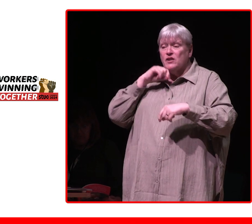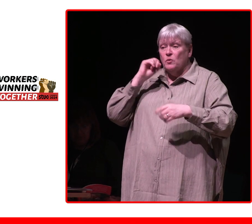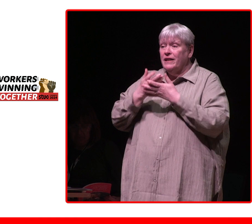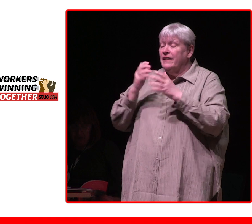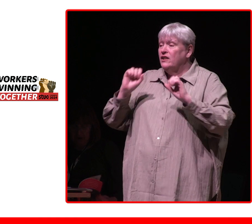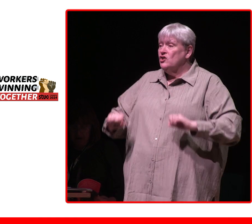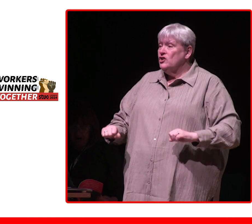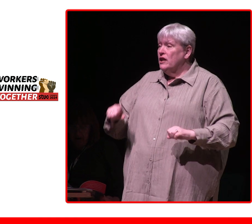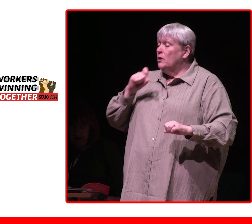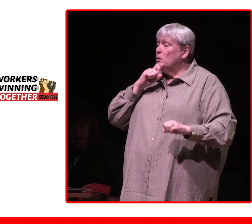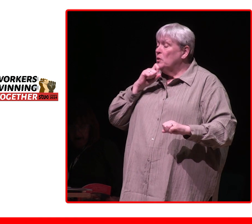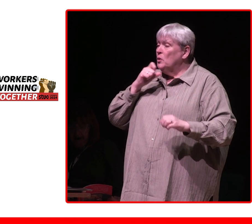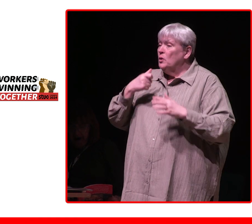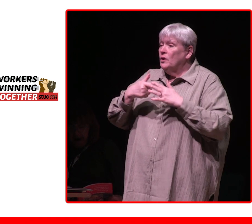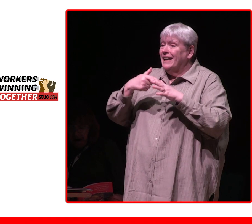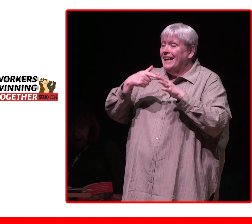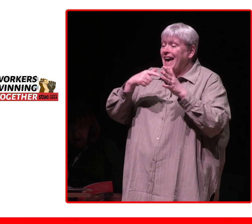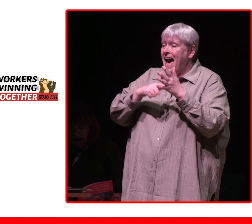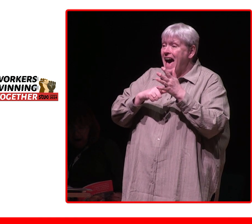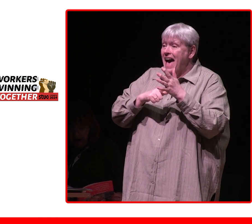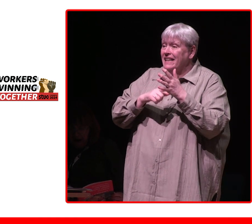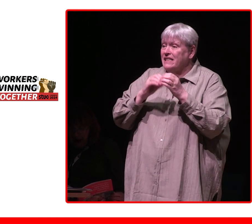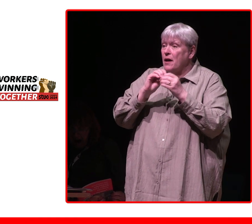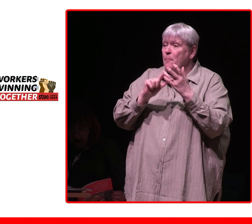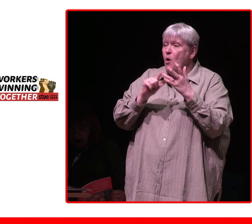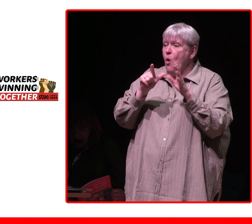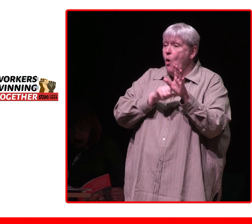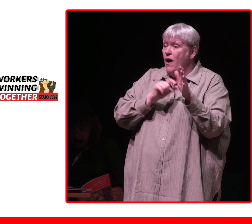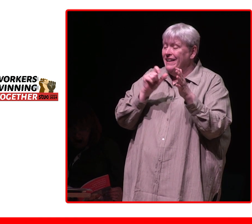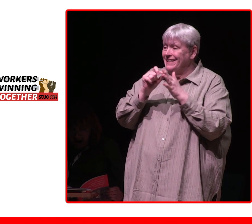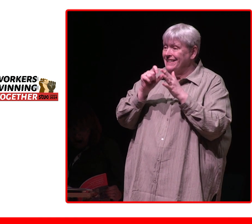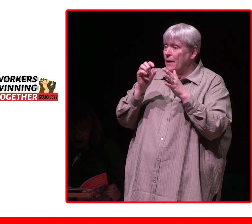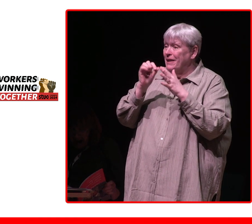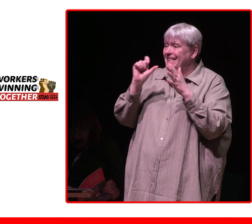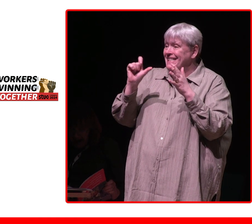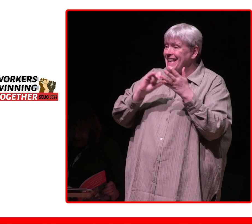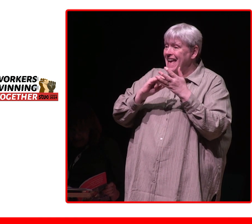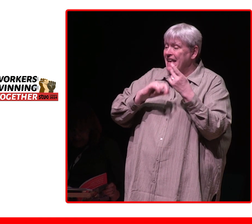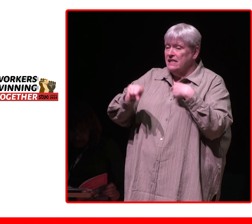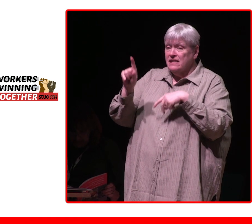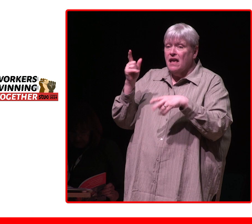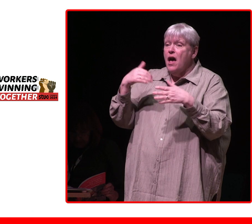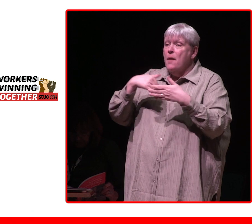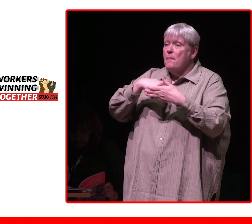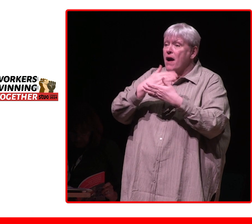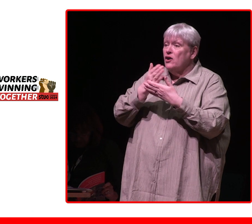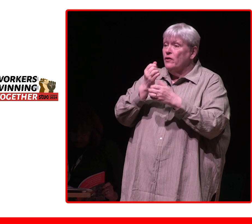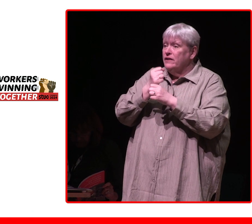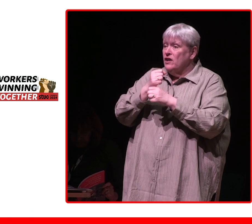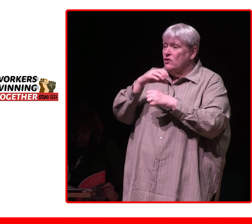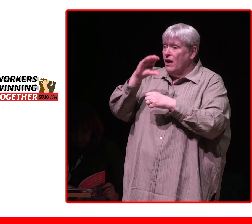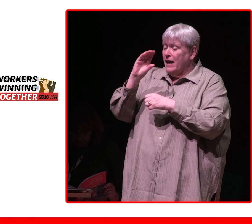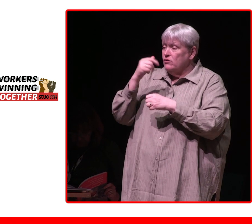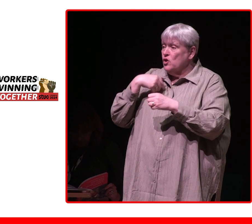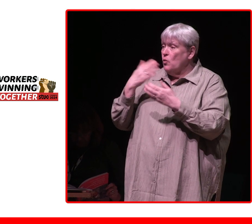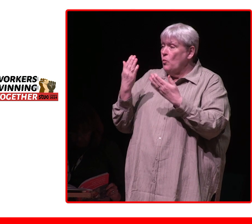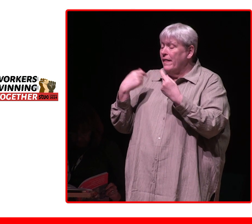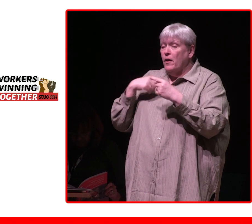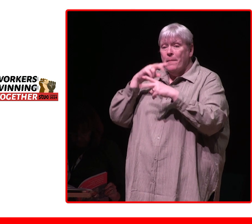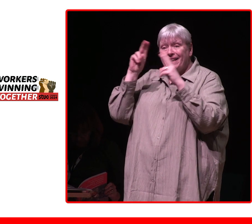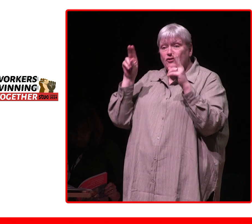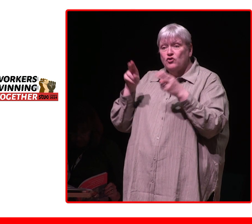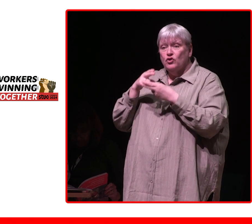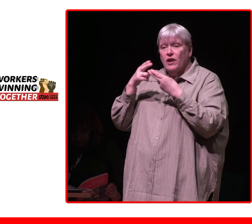by Kat Boyd of PCS and the STUC General Council. As we prepare to welcome our international